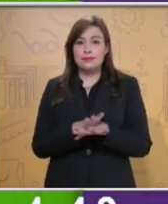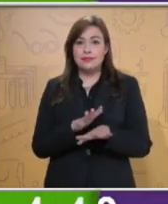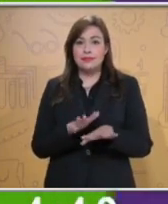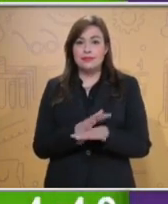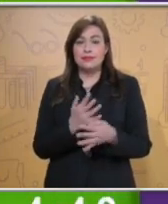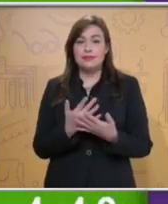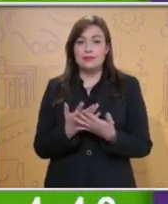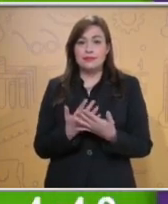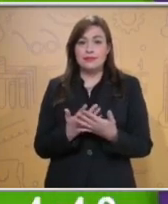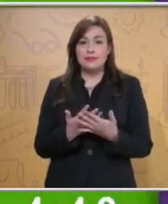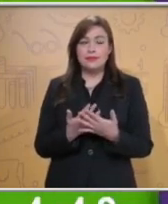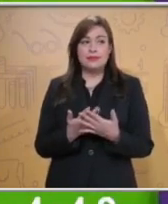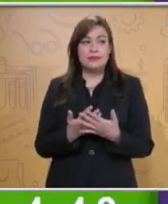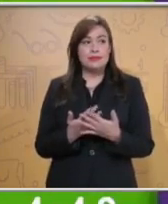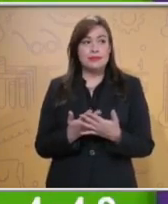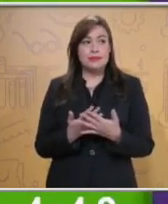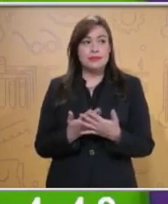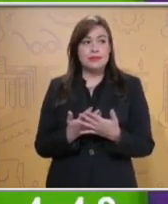Okay.